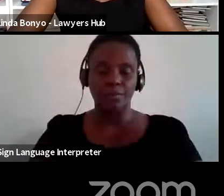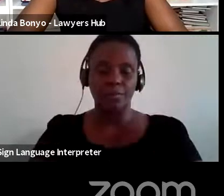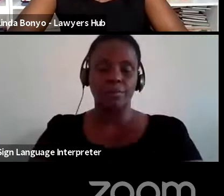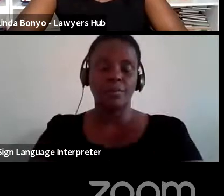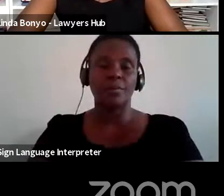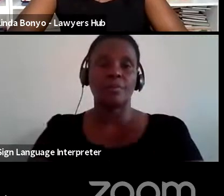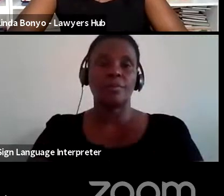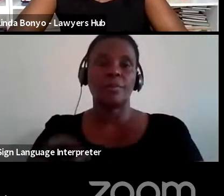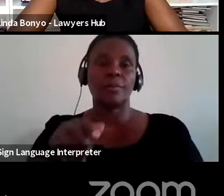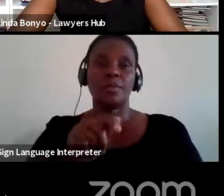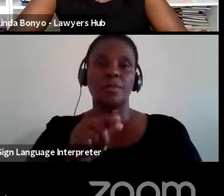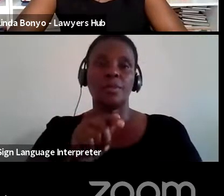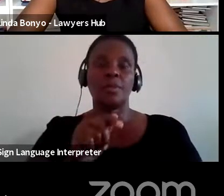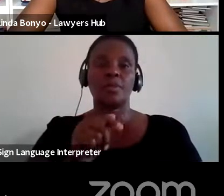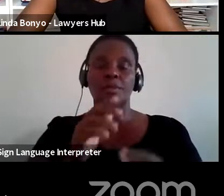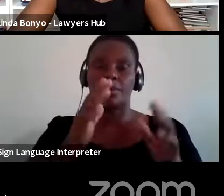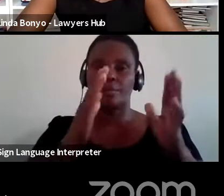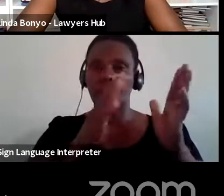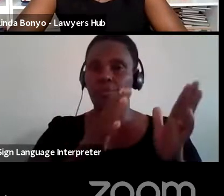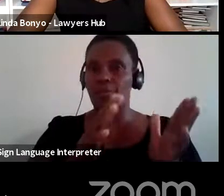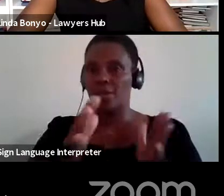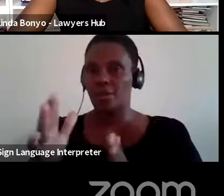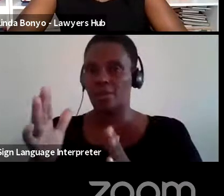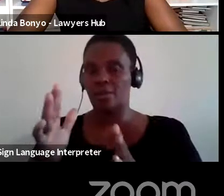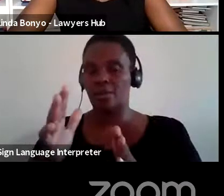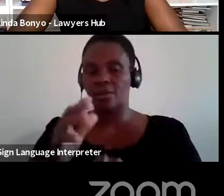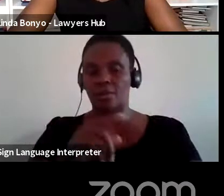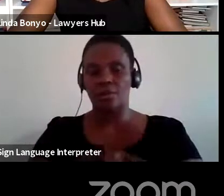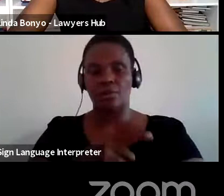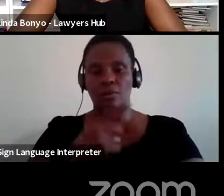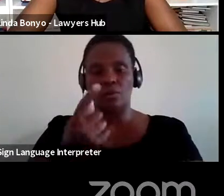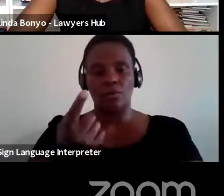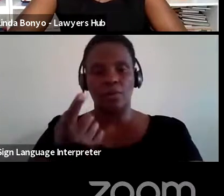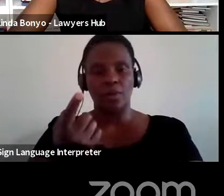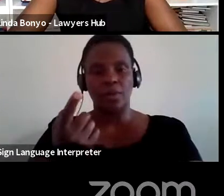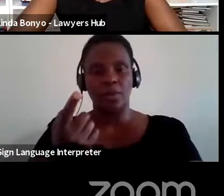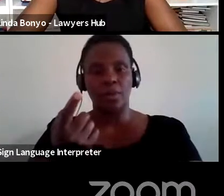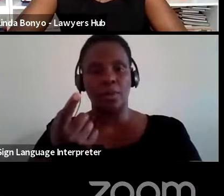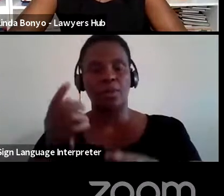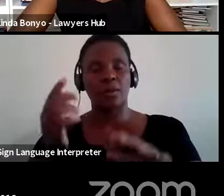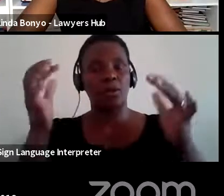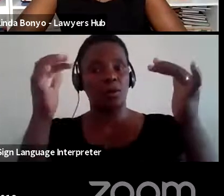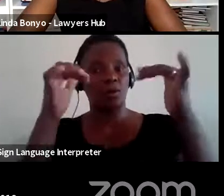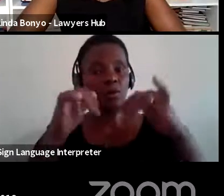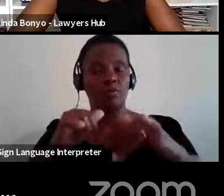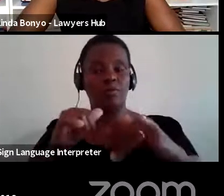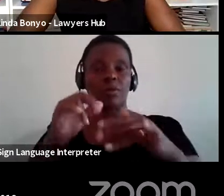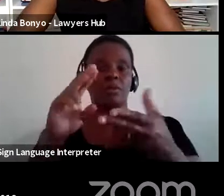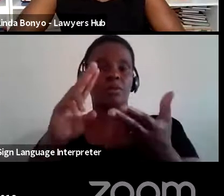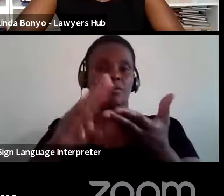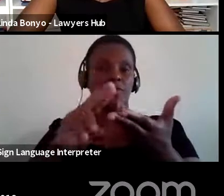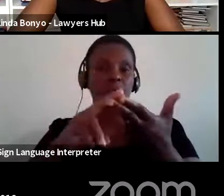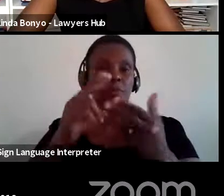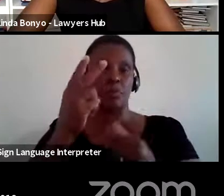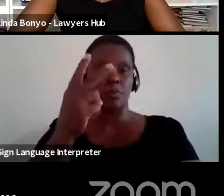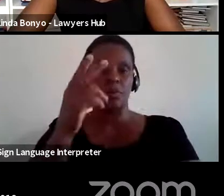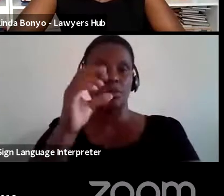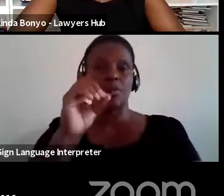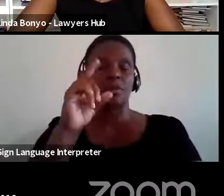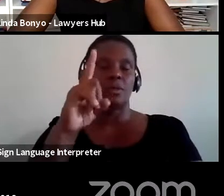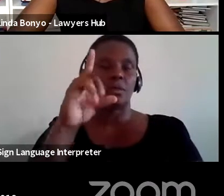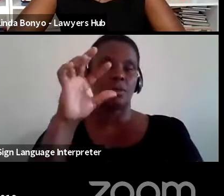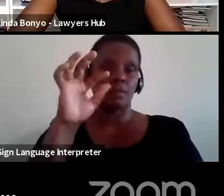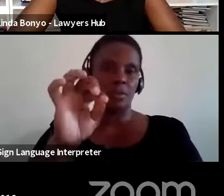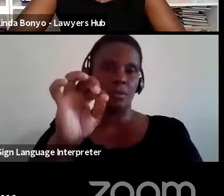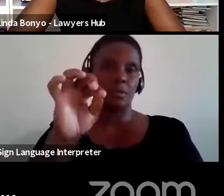was planned. It happened quite organically. There was a conference in February of 2018 at Santa Clara University Law